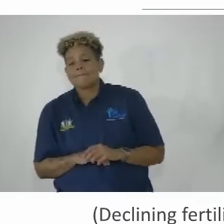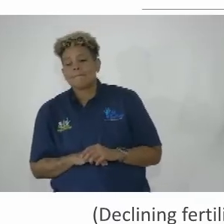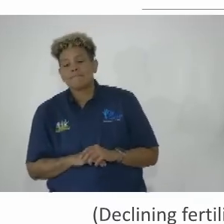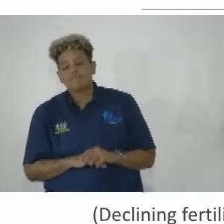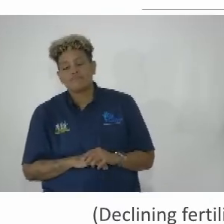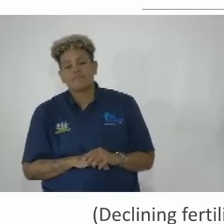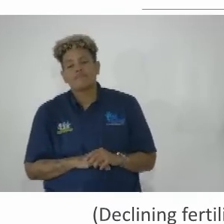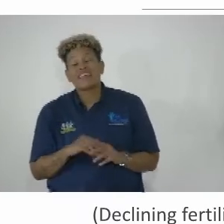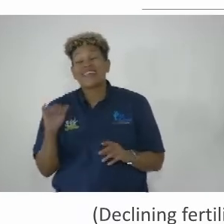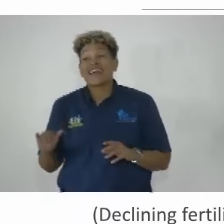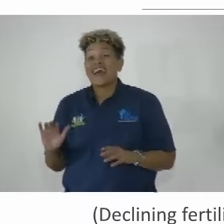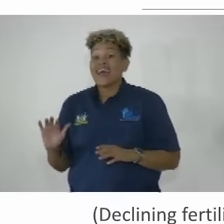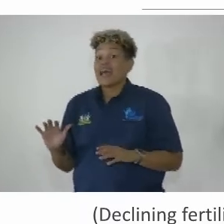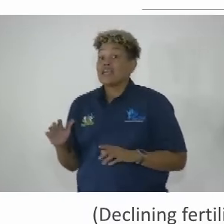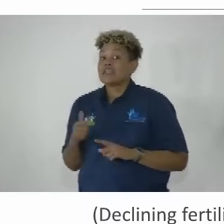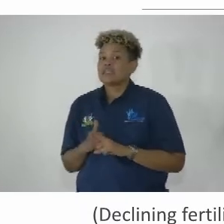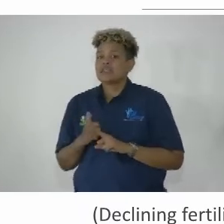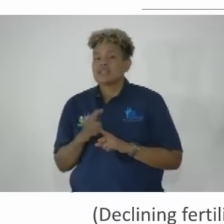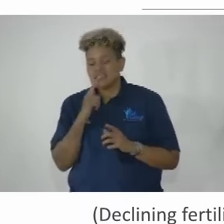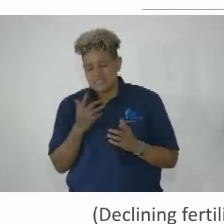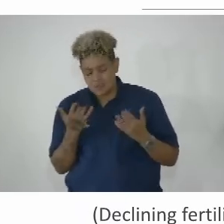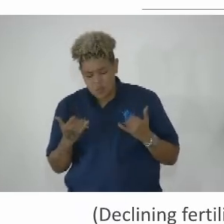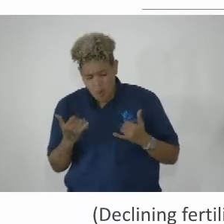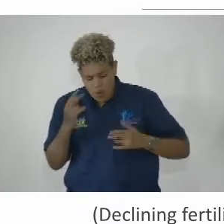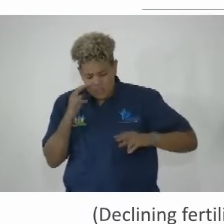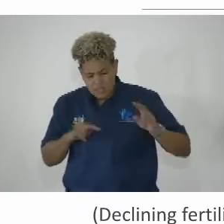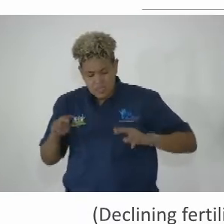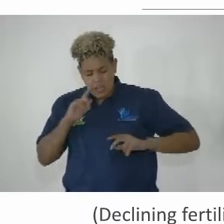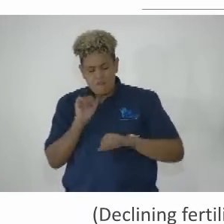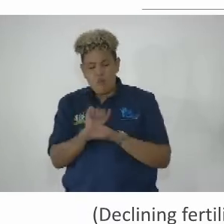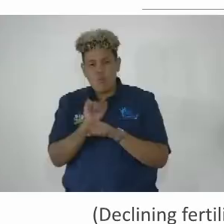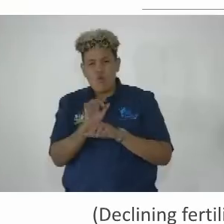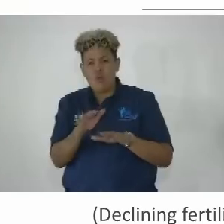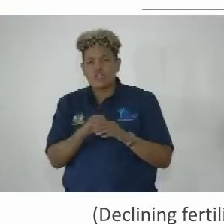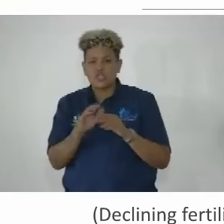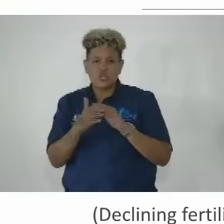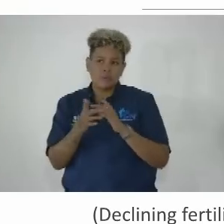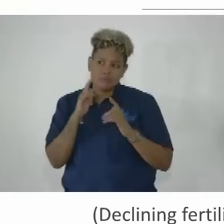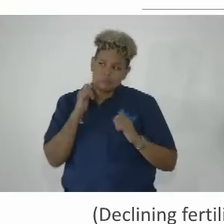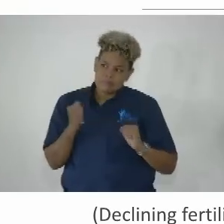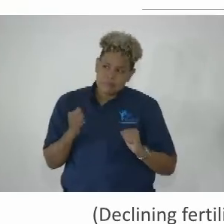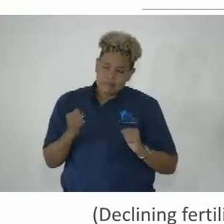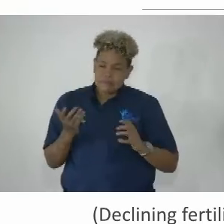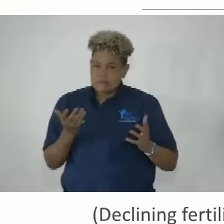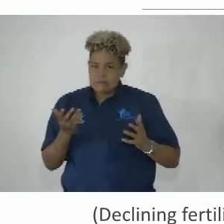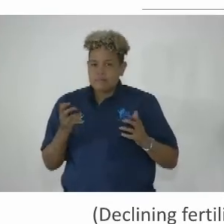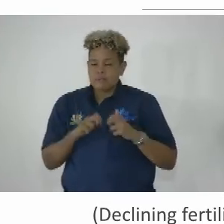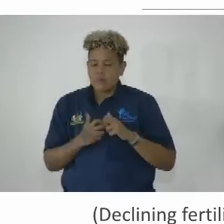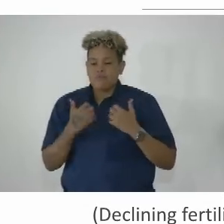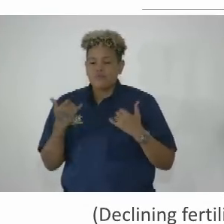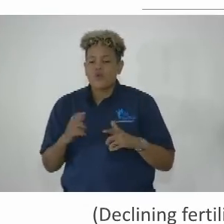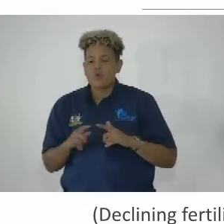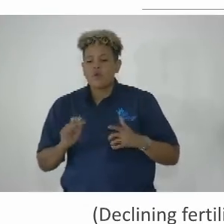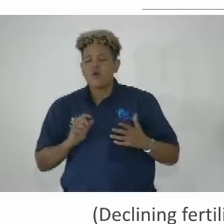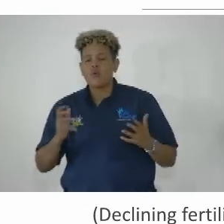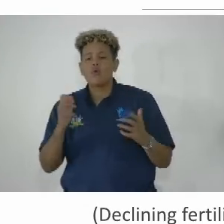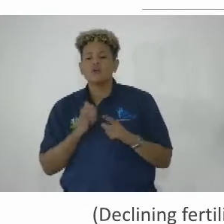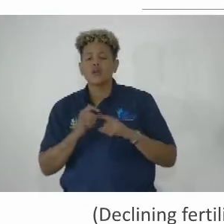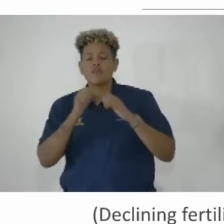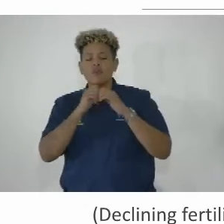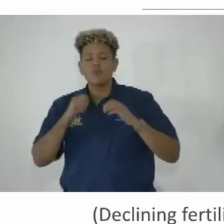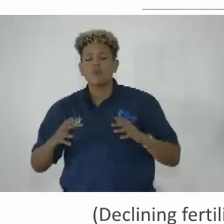So that is the fragile state of workers in Jamaica. But I want to,